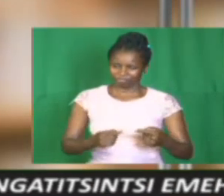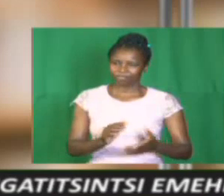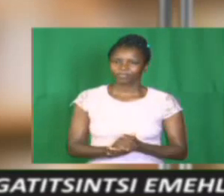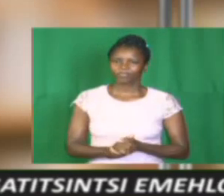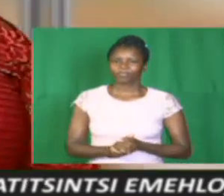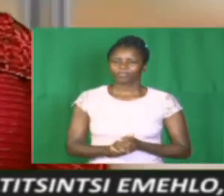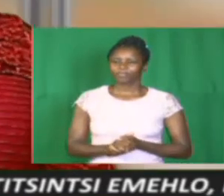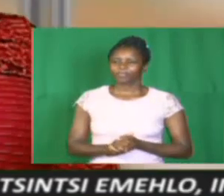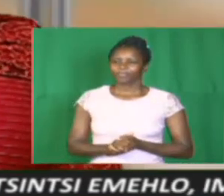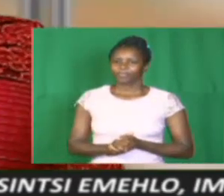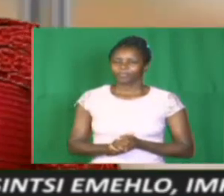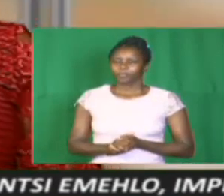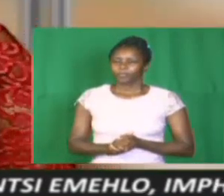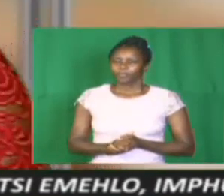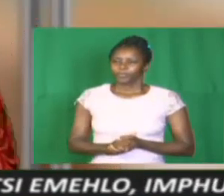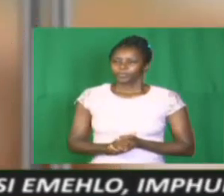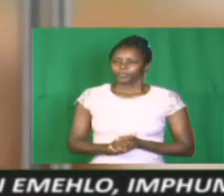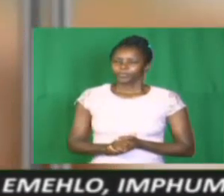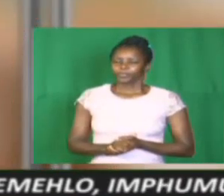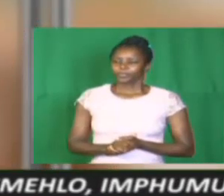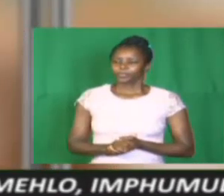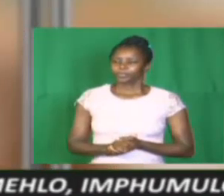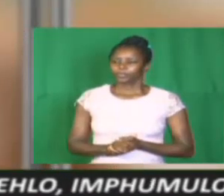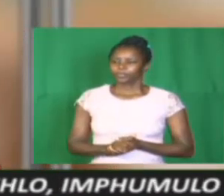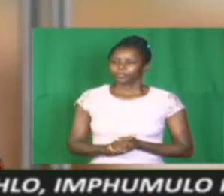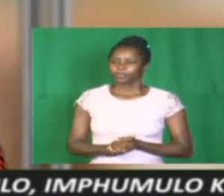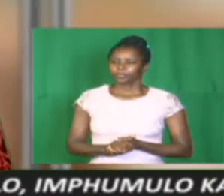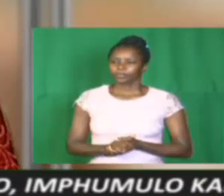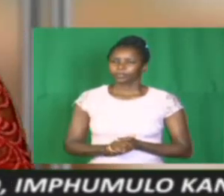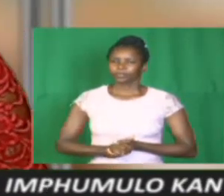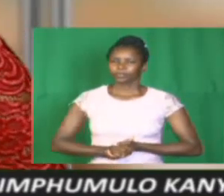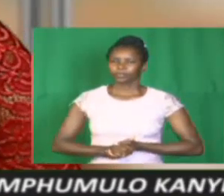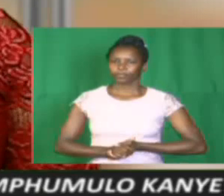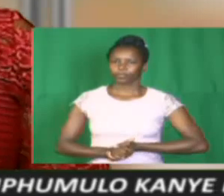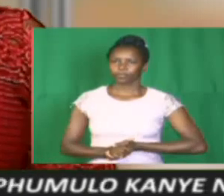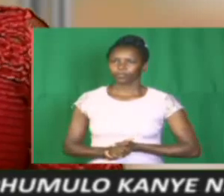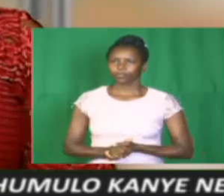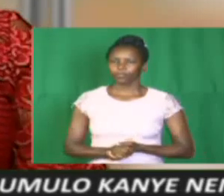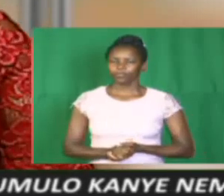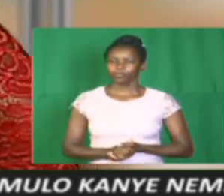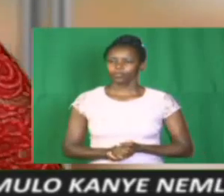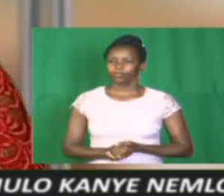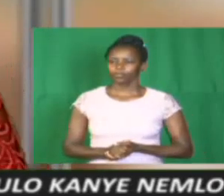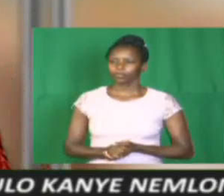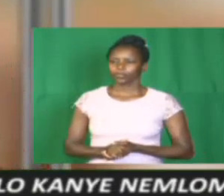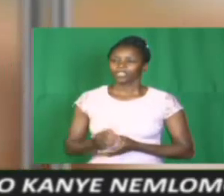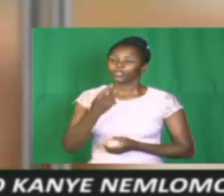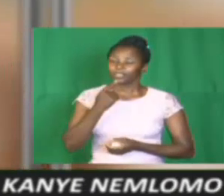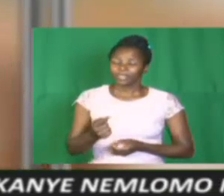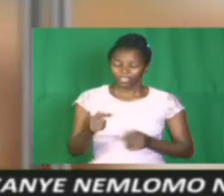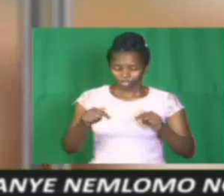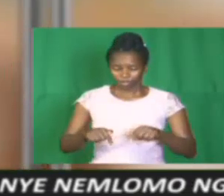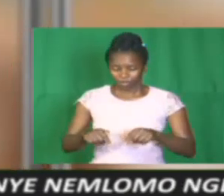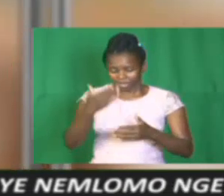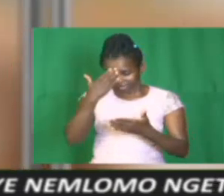journey. Thank you so much, Lerato. So dear learners at home, as we have said that today we are going to